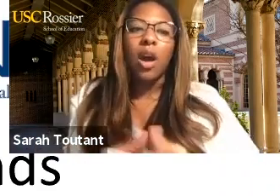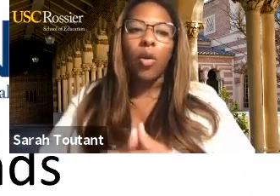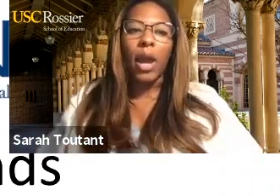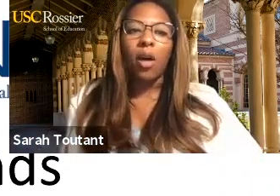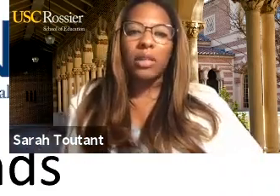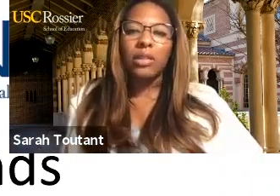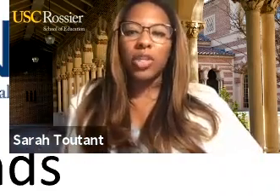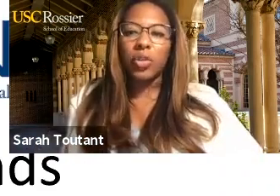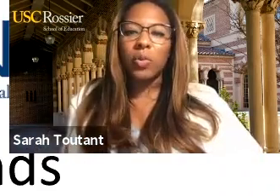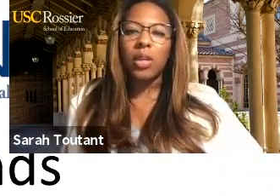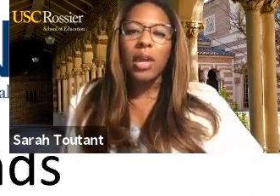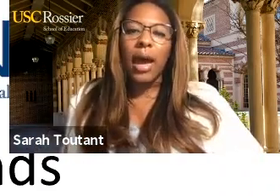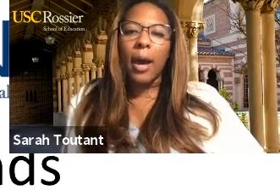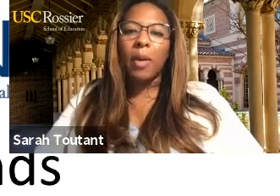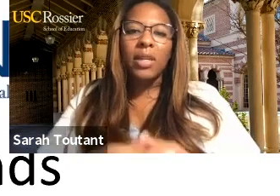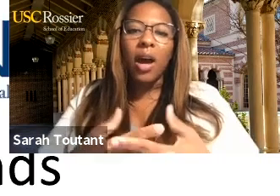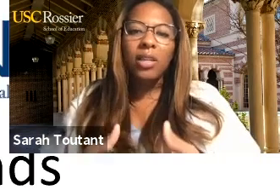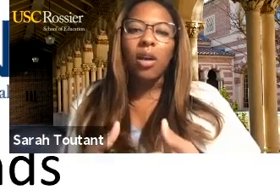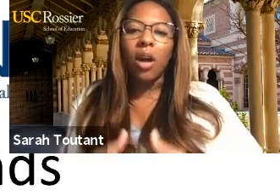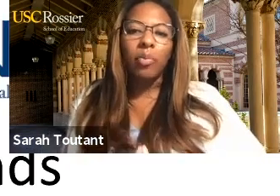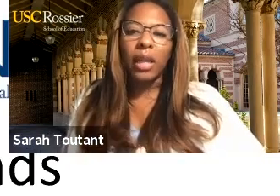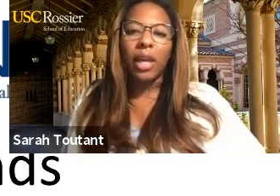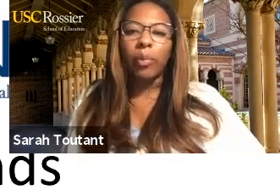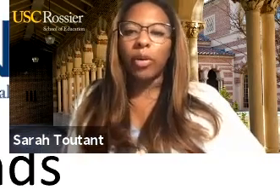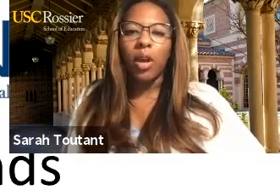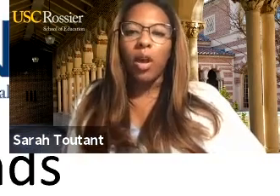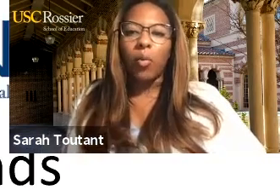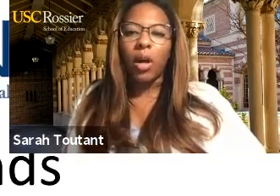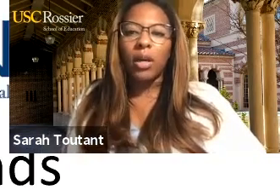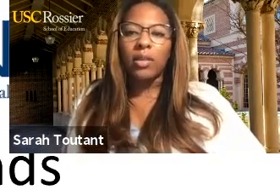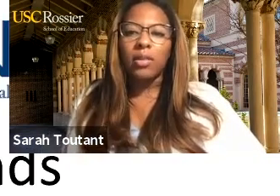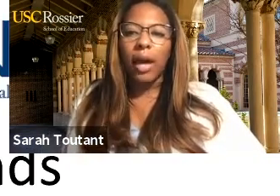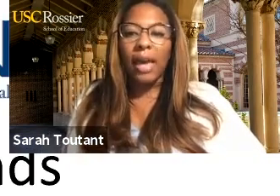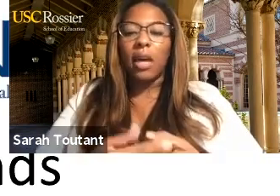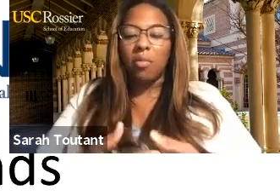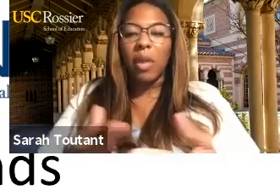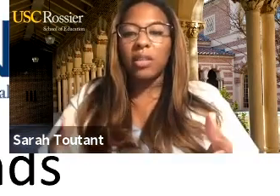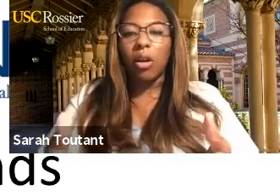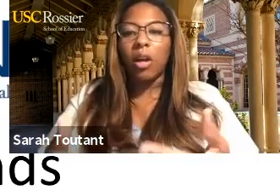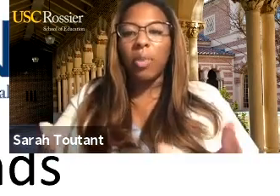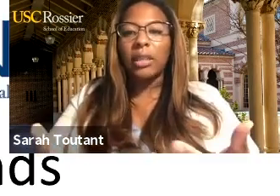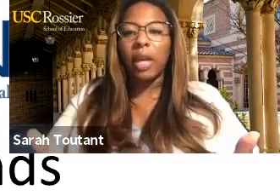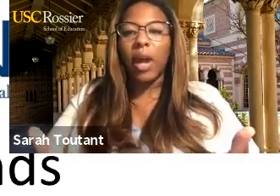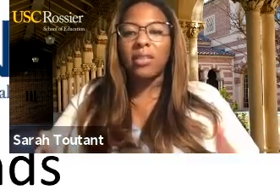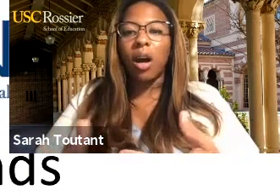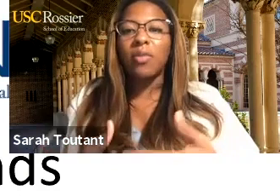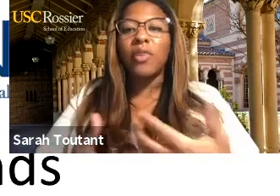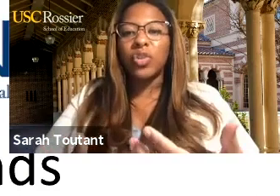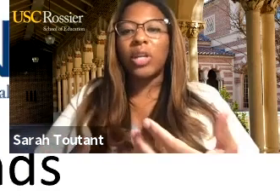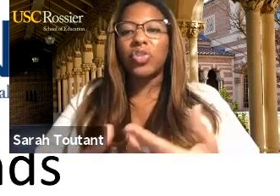peers around these issues. And because our unpaid labor was as basically our unpaid labor